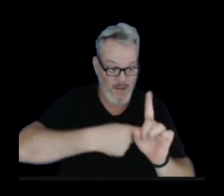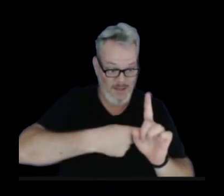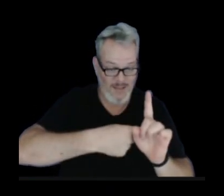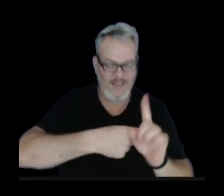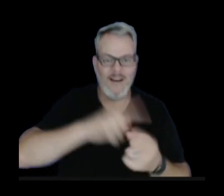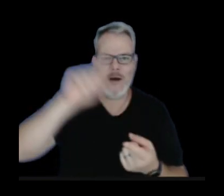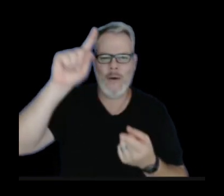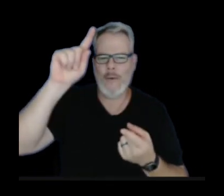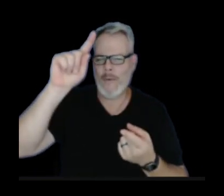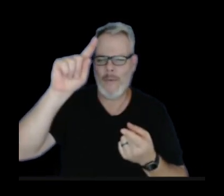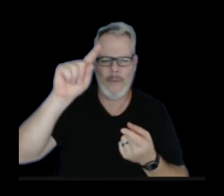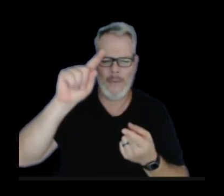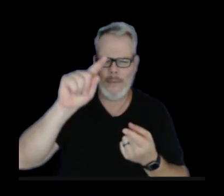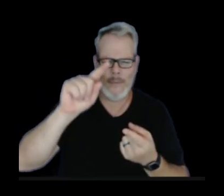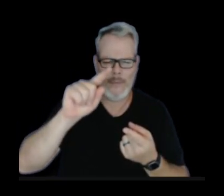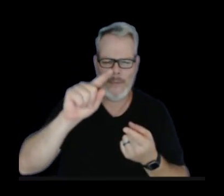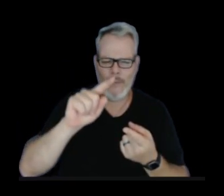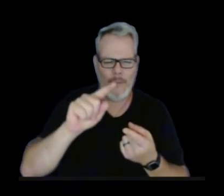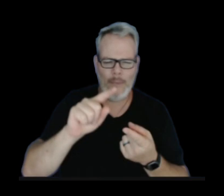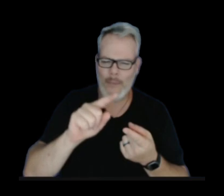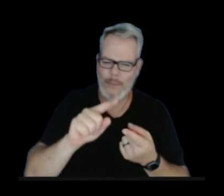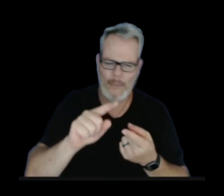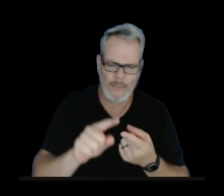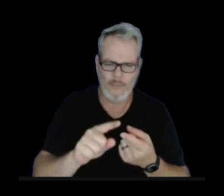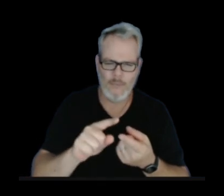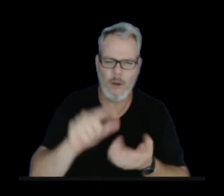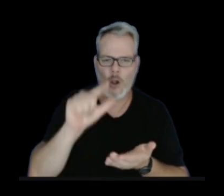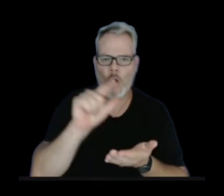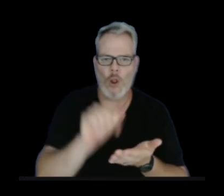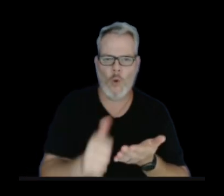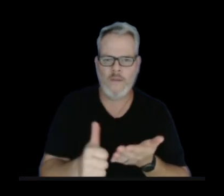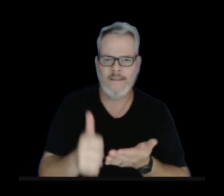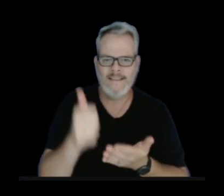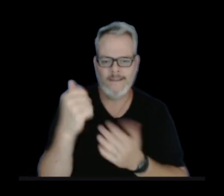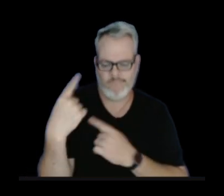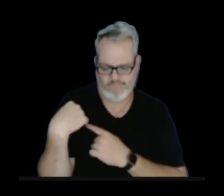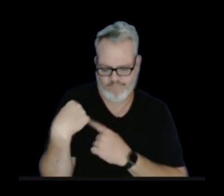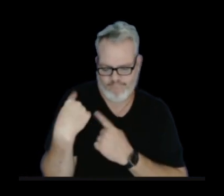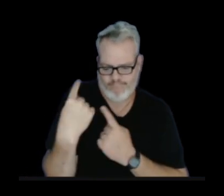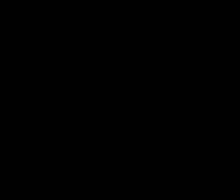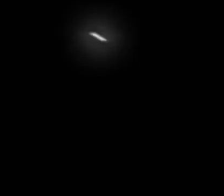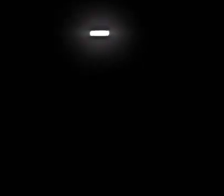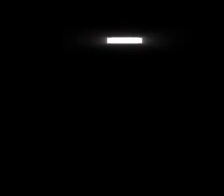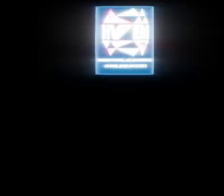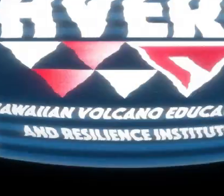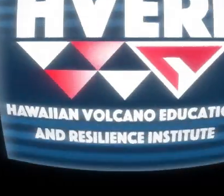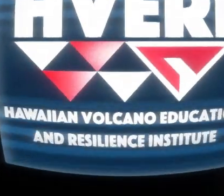been ever since the eruption ended. And that's our Hawaiian Volcano Summary for this week.